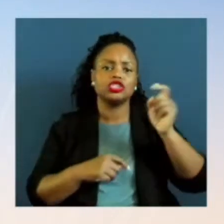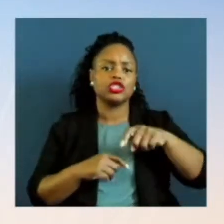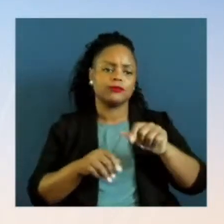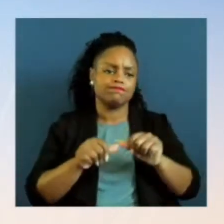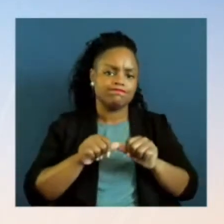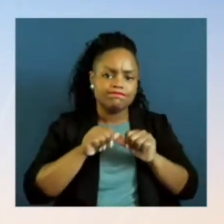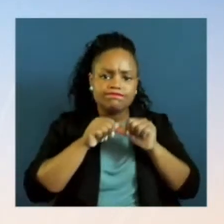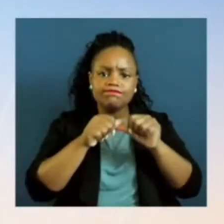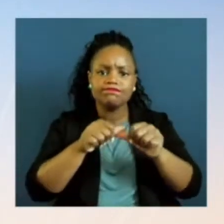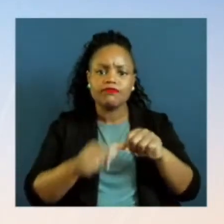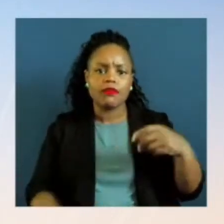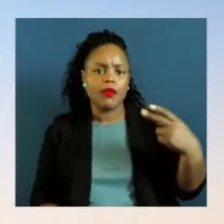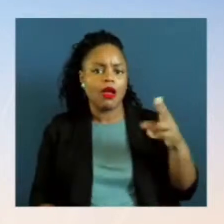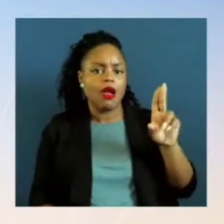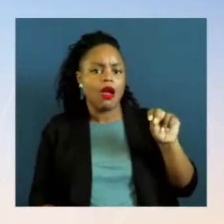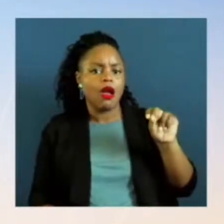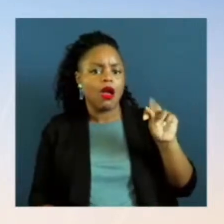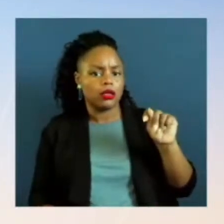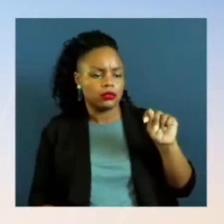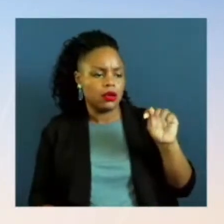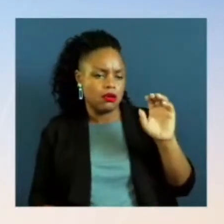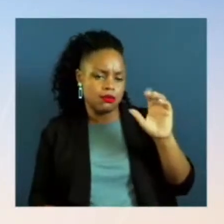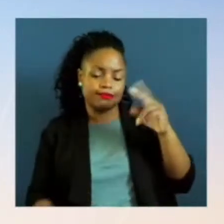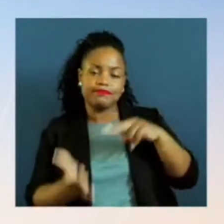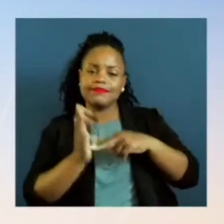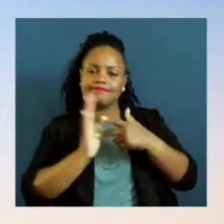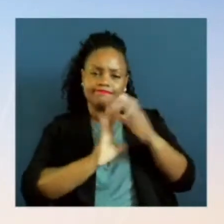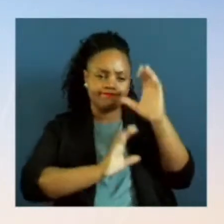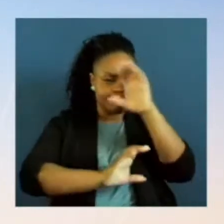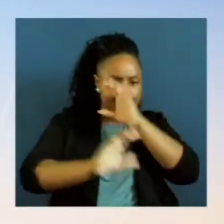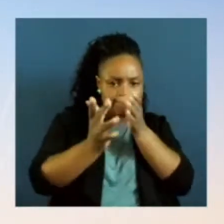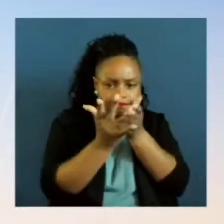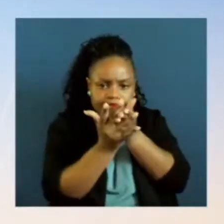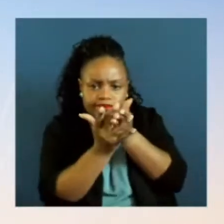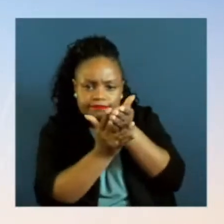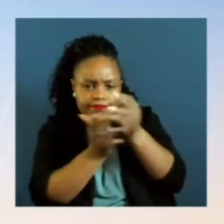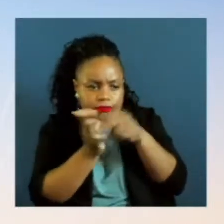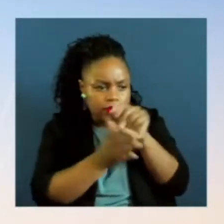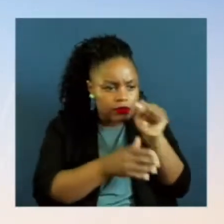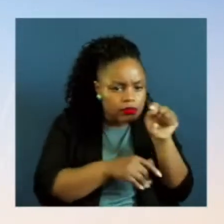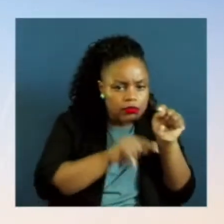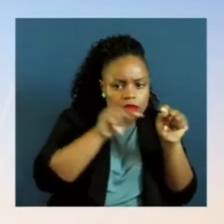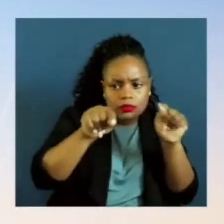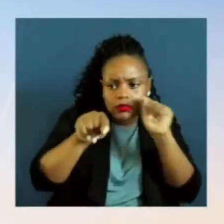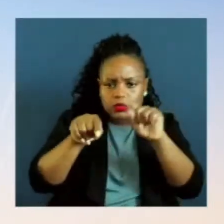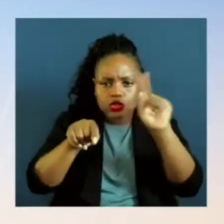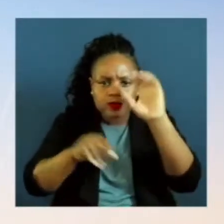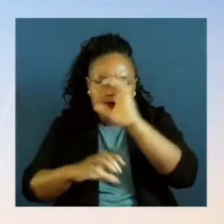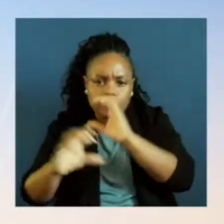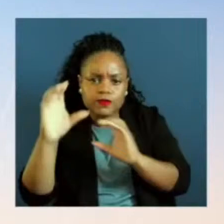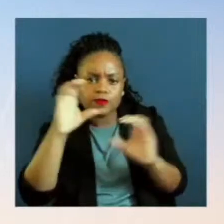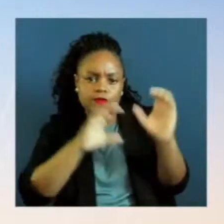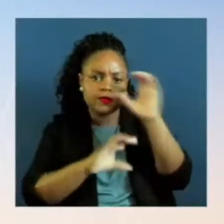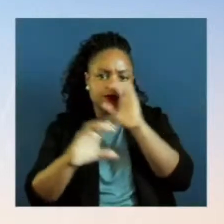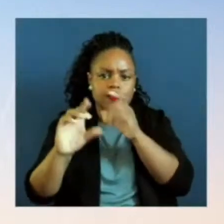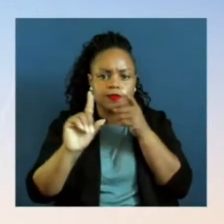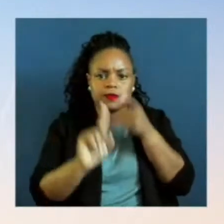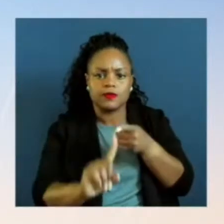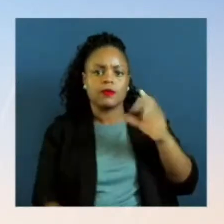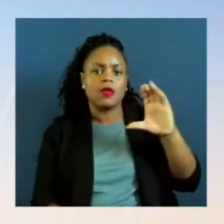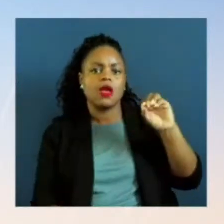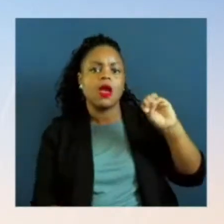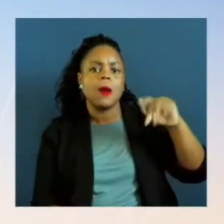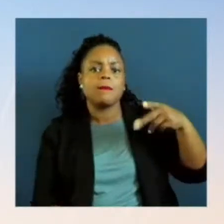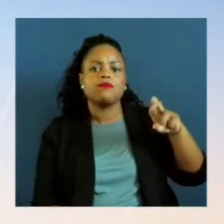digital version of walking the beat. Look for any initial signs of compromise or anything unusual on a network. And everyone should be extra